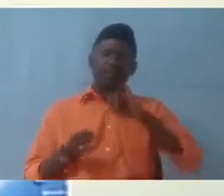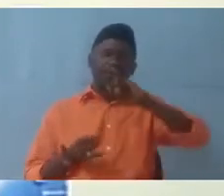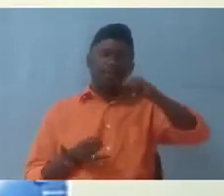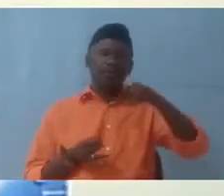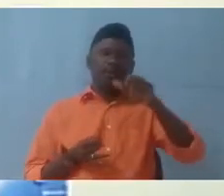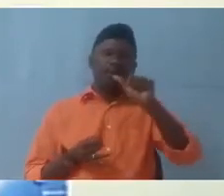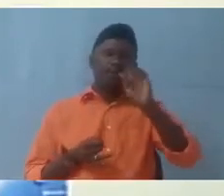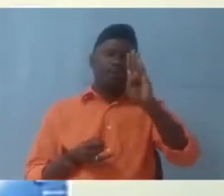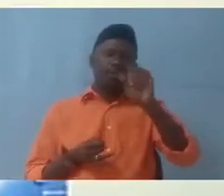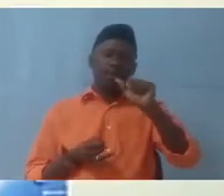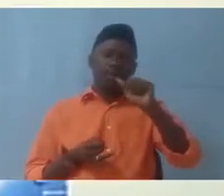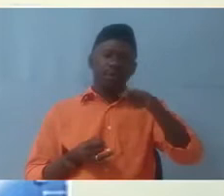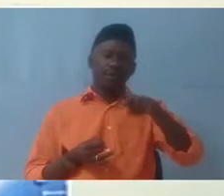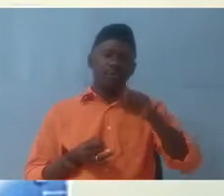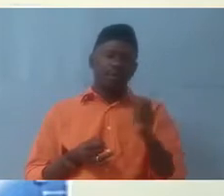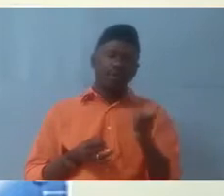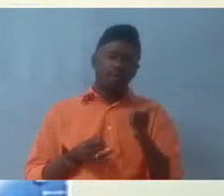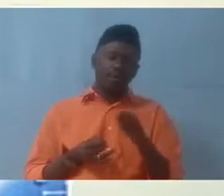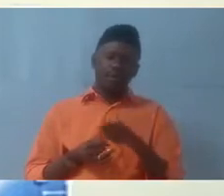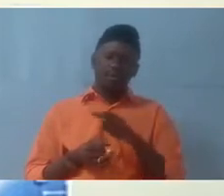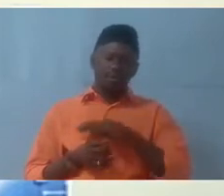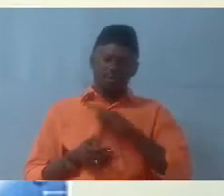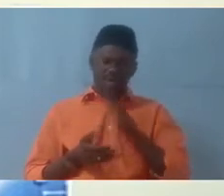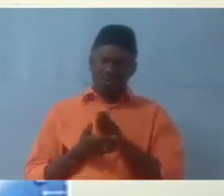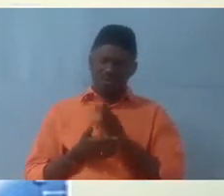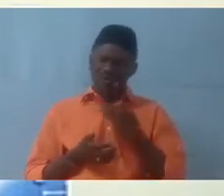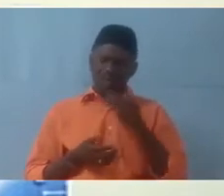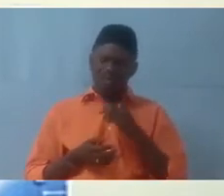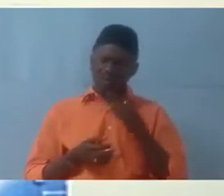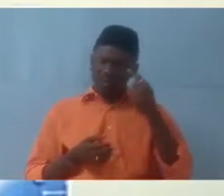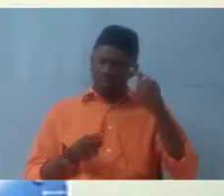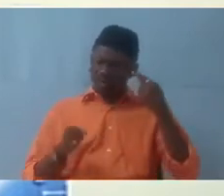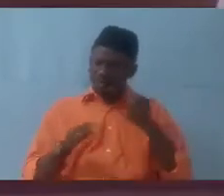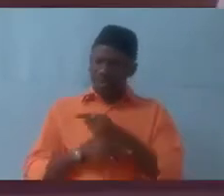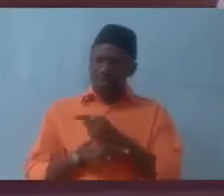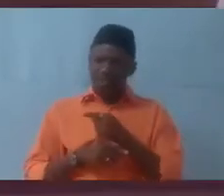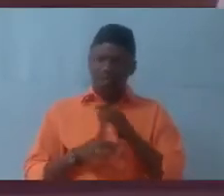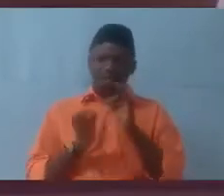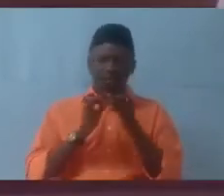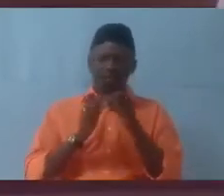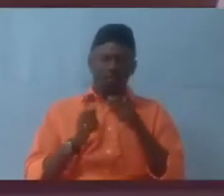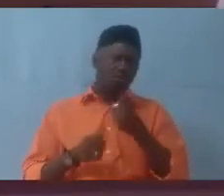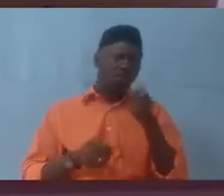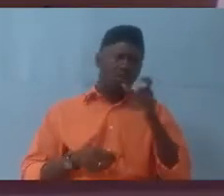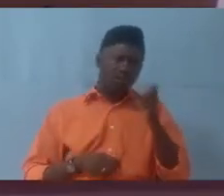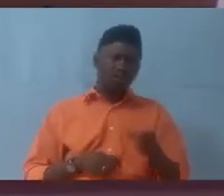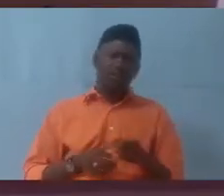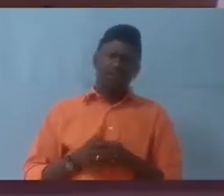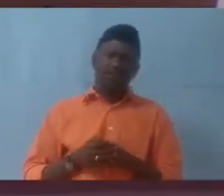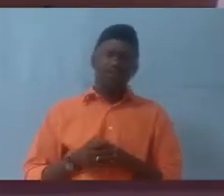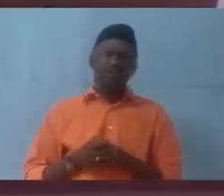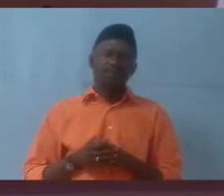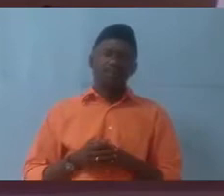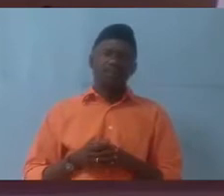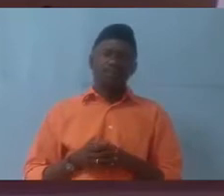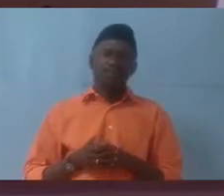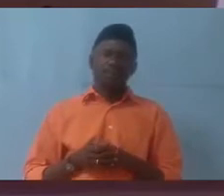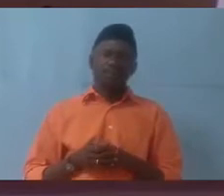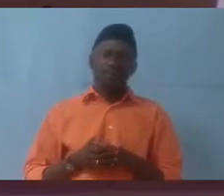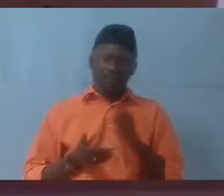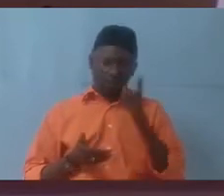Jabang. I am not sure whether I mistakenly mentioned some other third person. No, that is correct. In your statement, you indicated